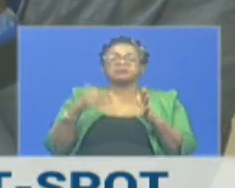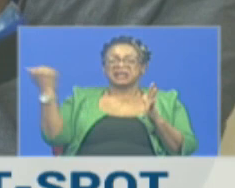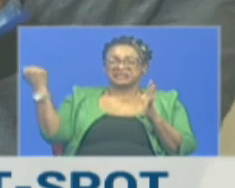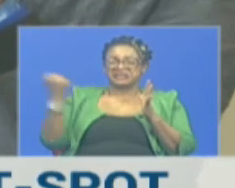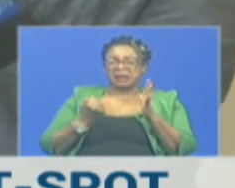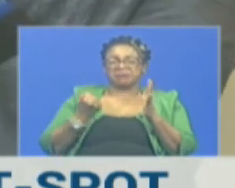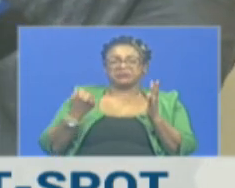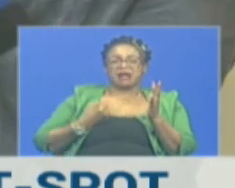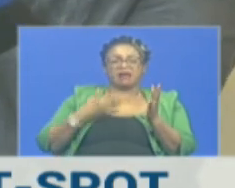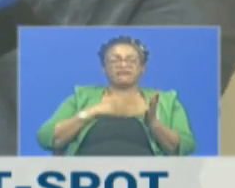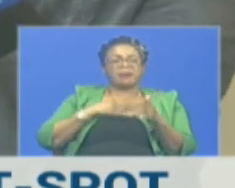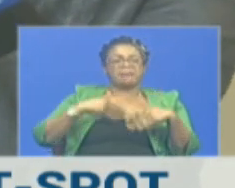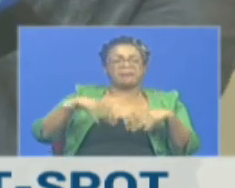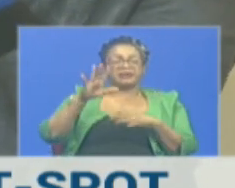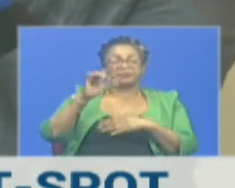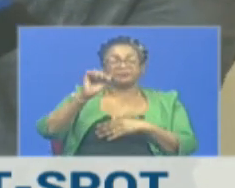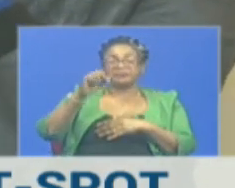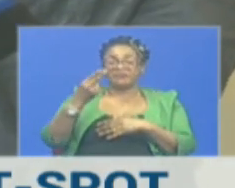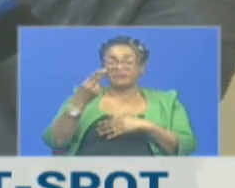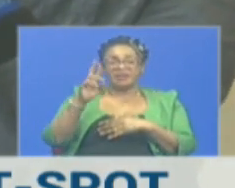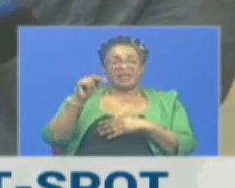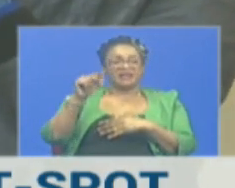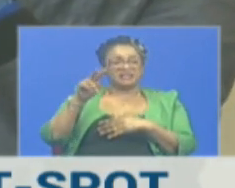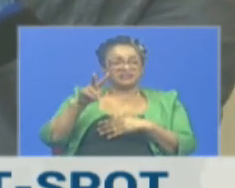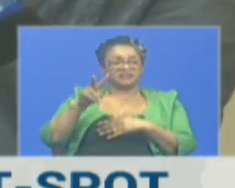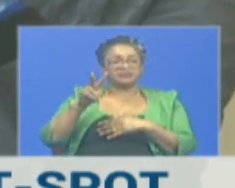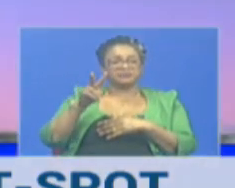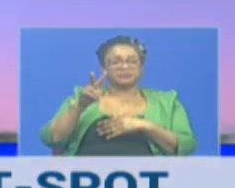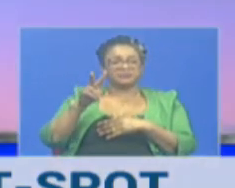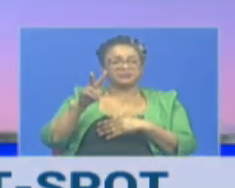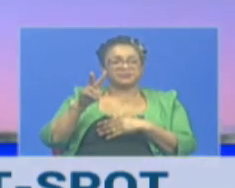girlfriend. Seth Olale, NTV.